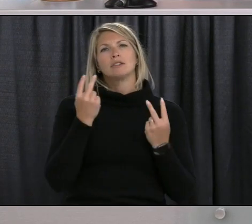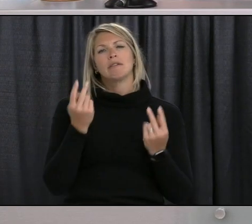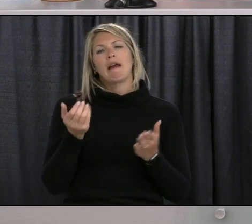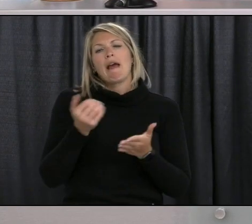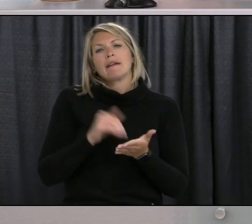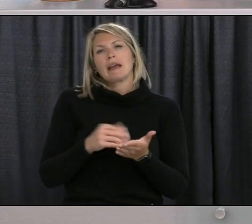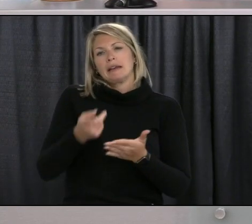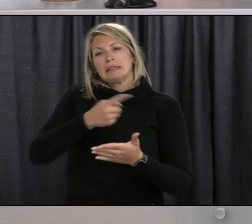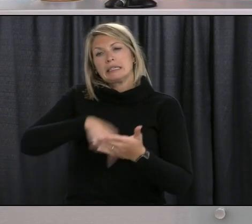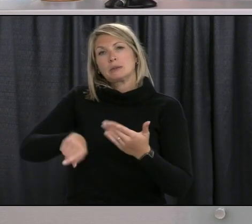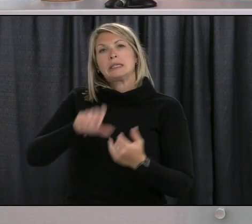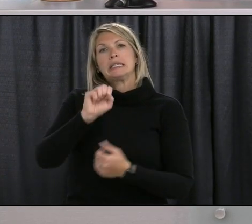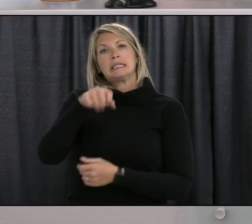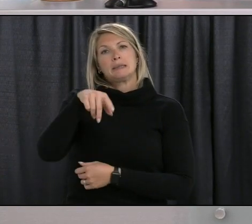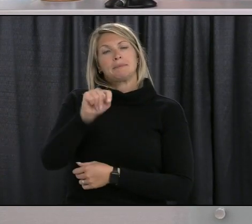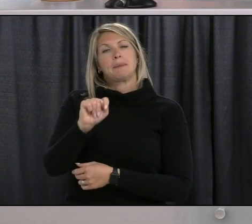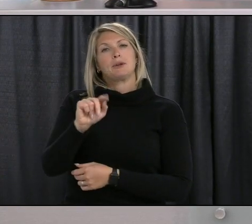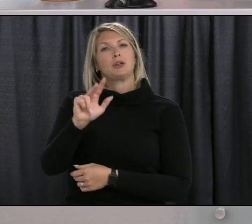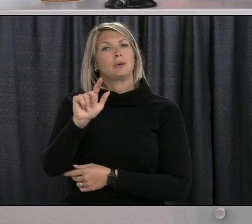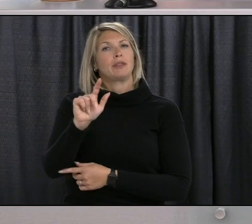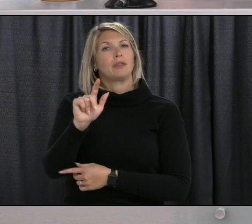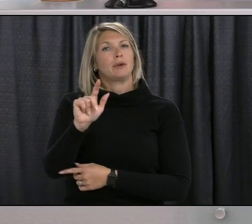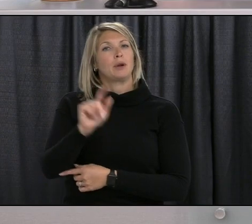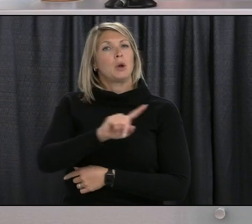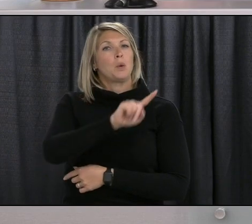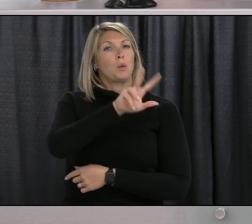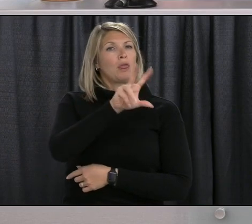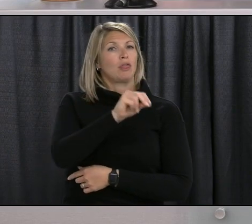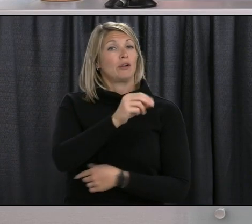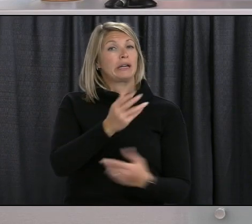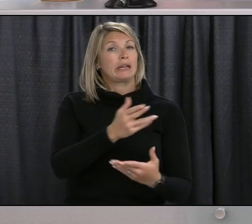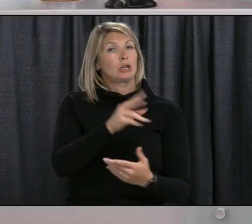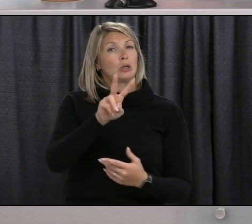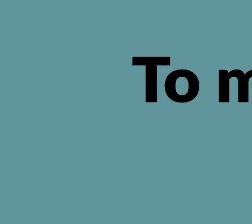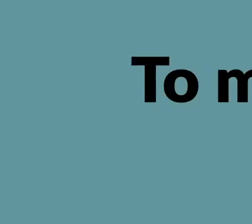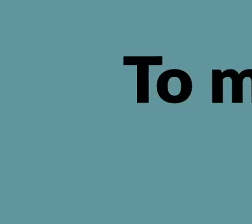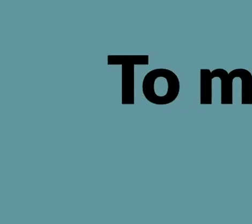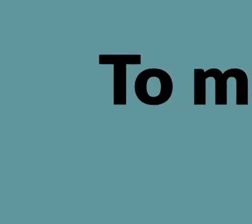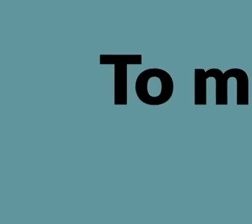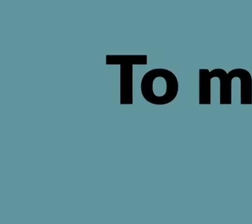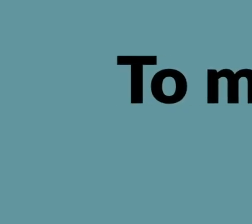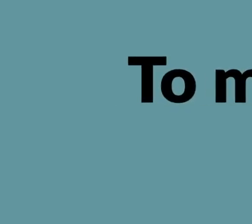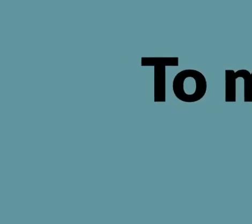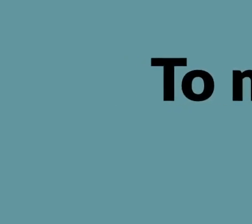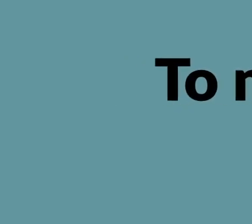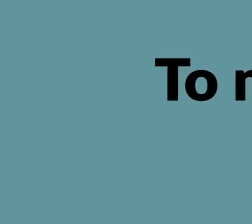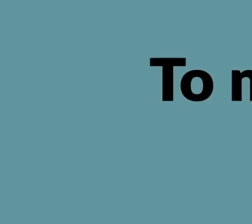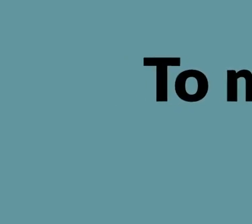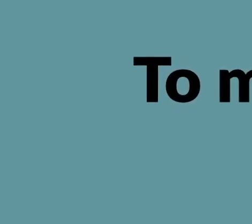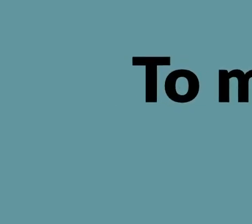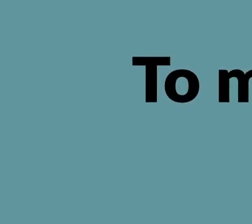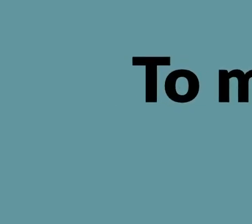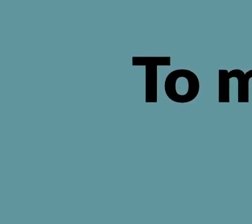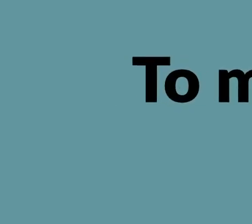Wednesday, September 23rd at 2 p.m., 1:30 in most of Labrador. Have a great evening, everyone.